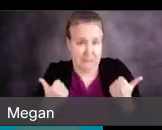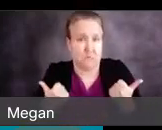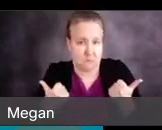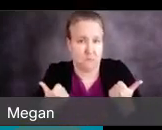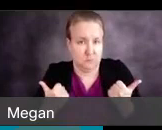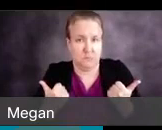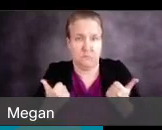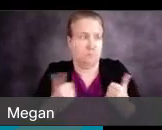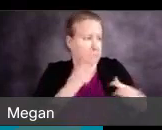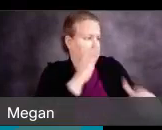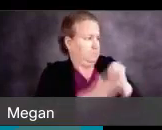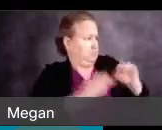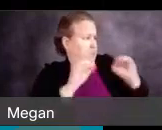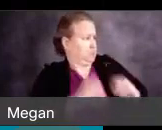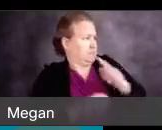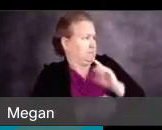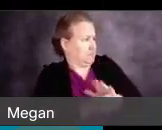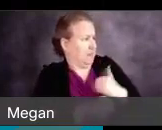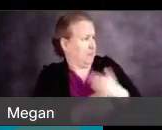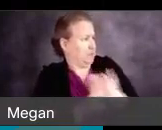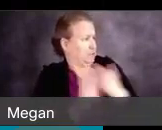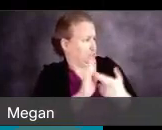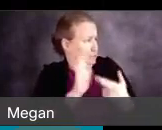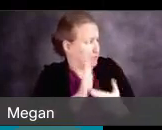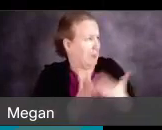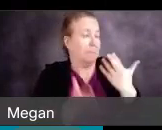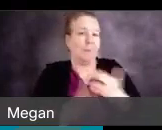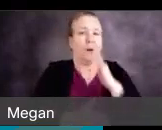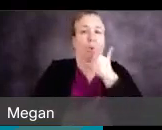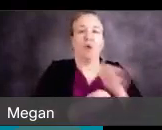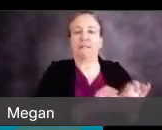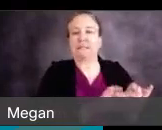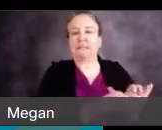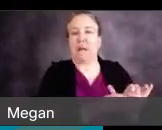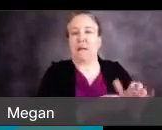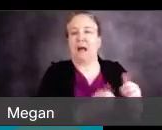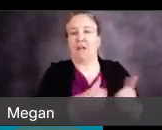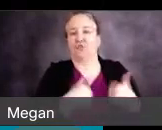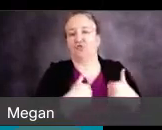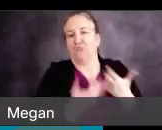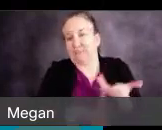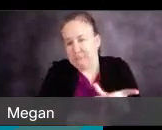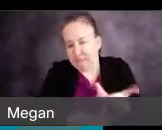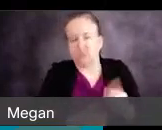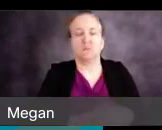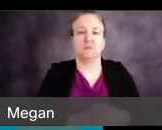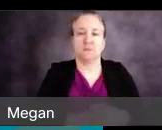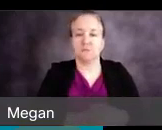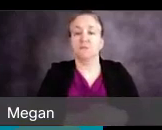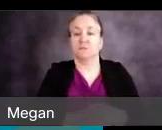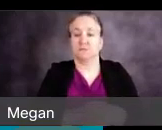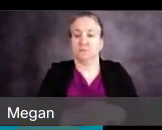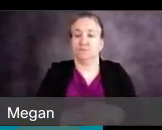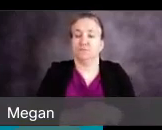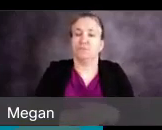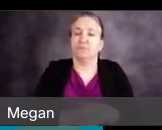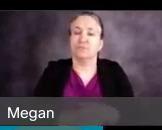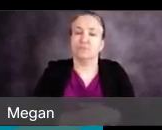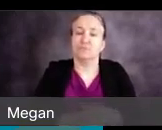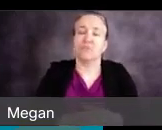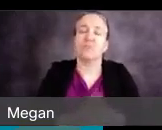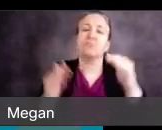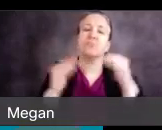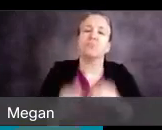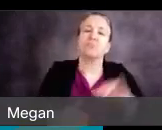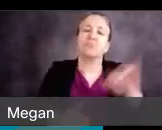you had not received the email, most likely it's because you made an error in submitting your email address. I've also been